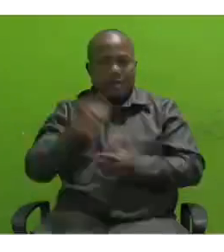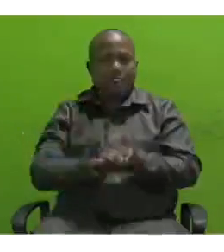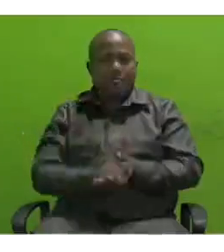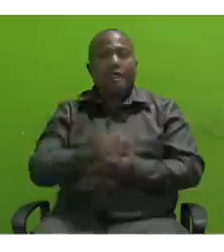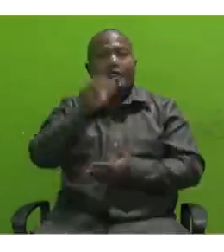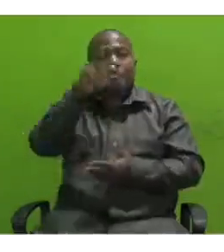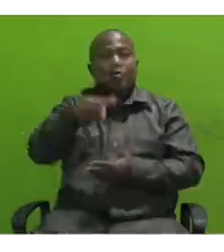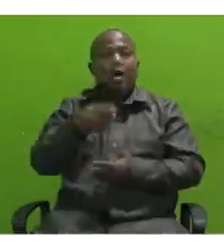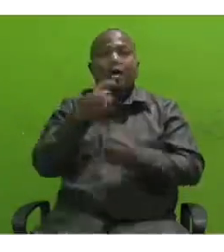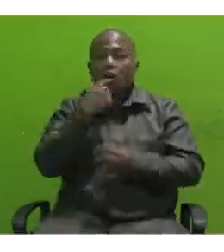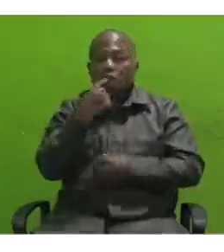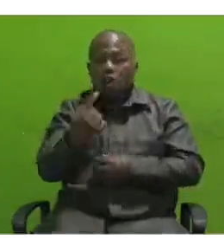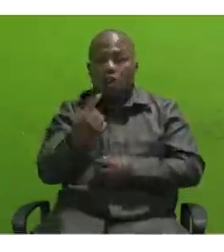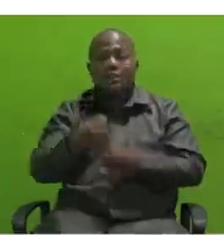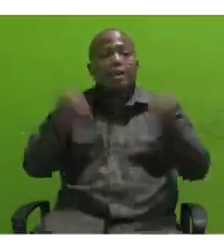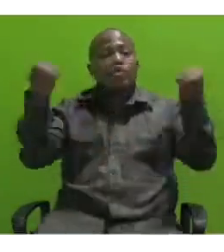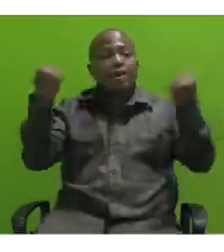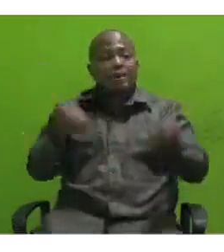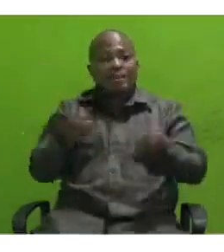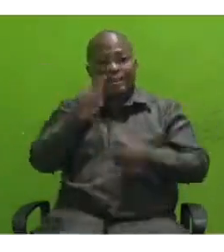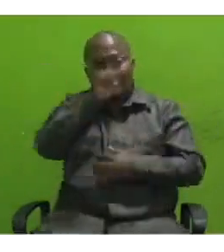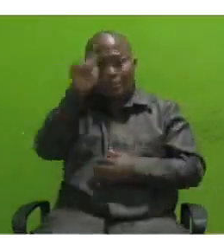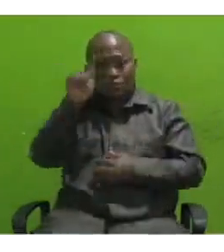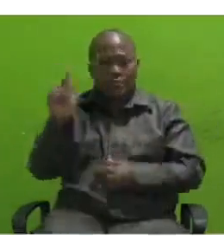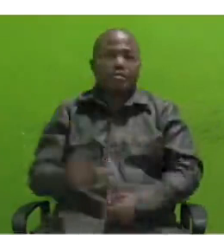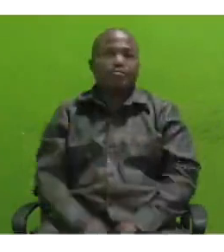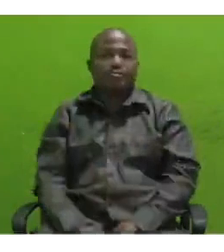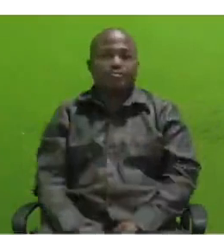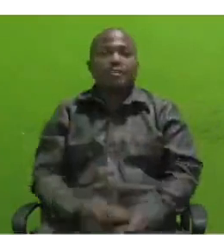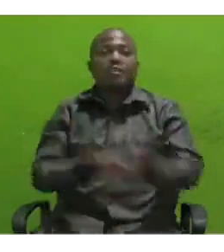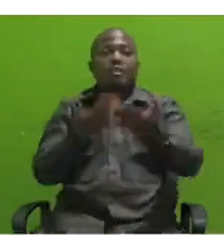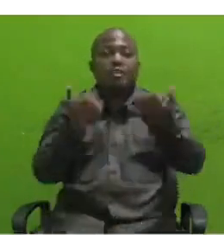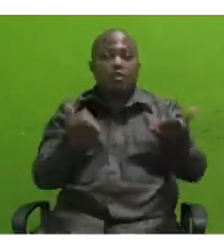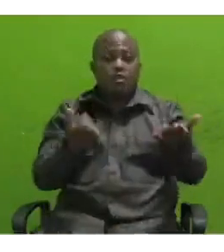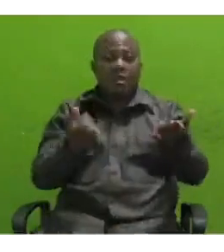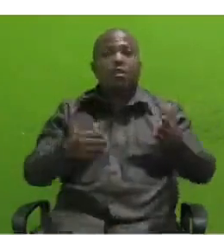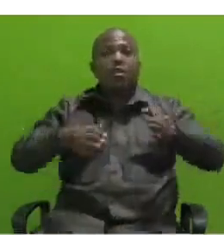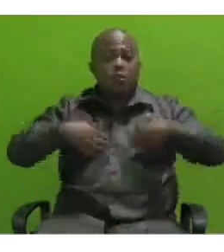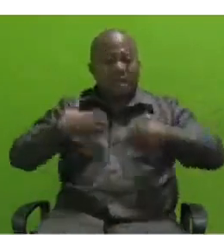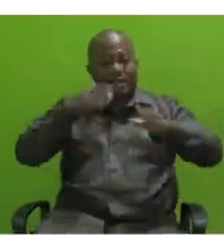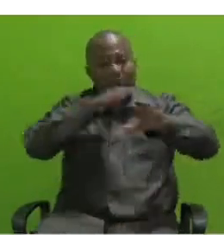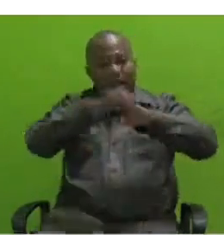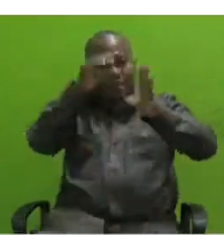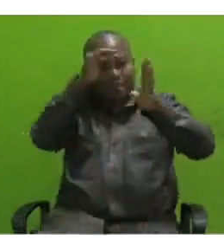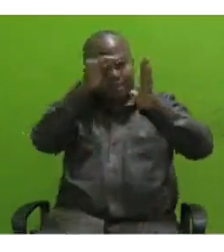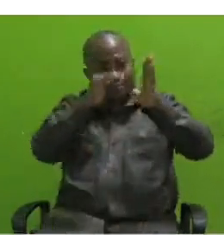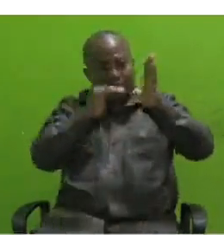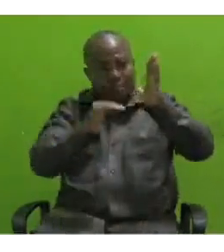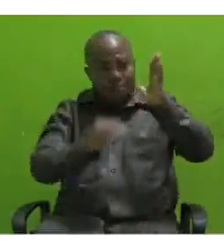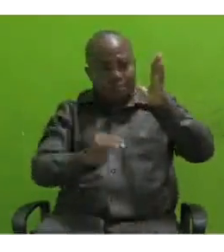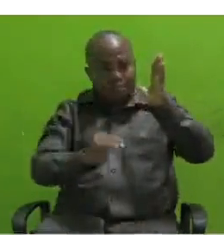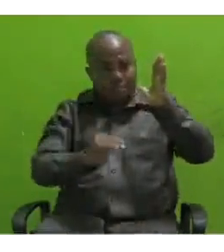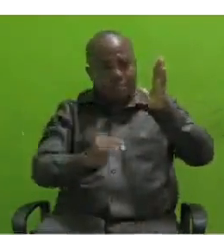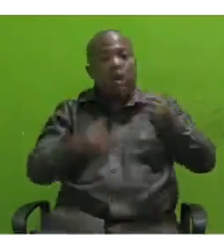call completing the square. Because once the expression given was not